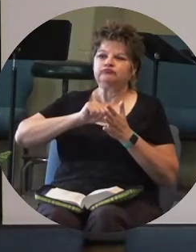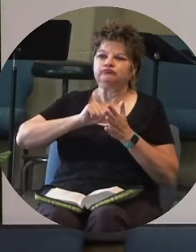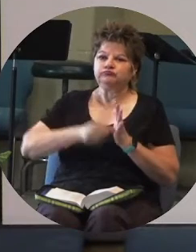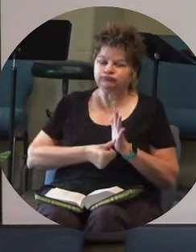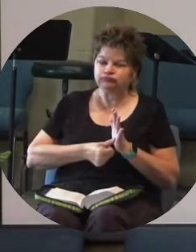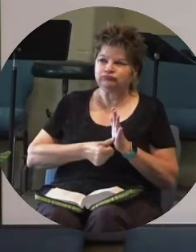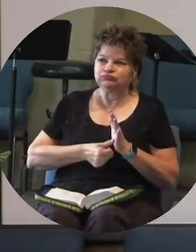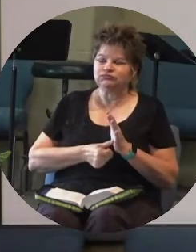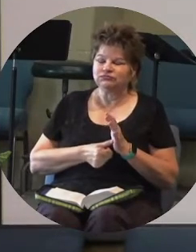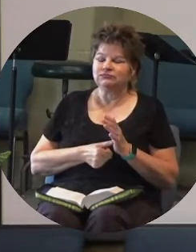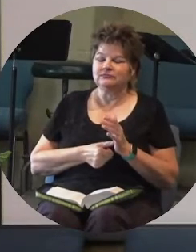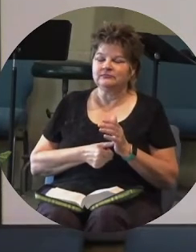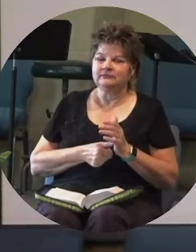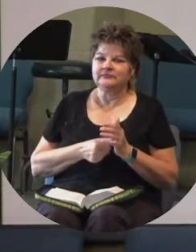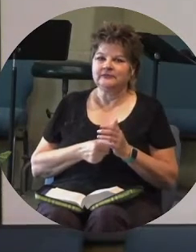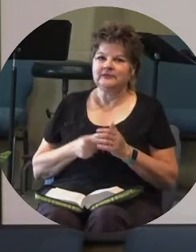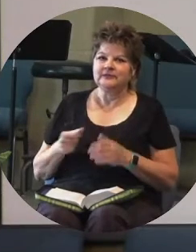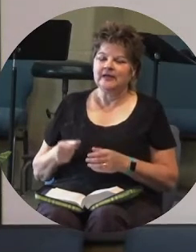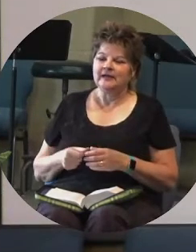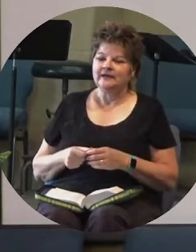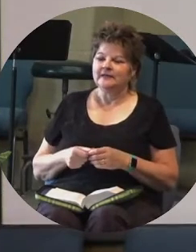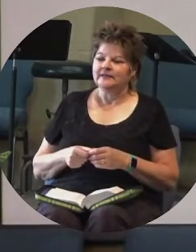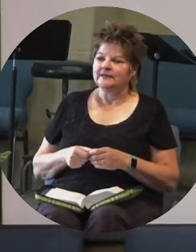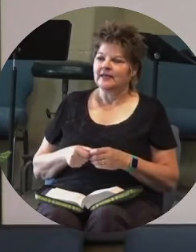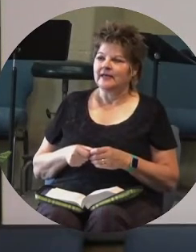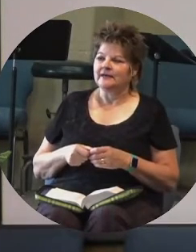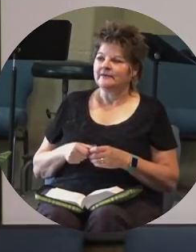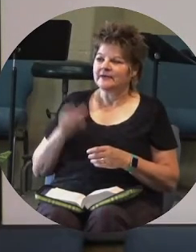like, come out of her.